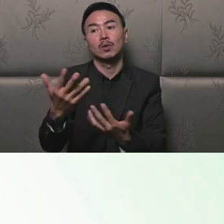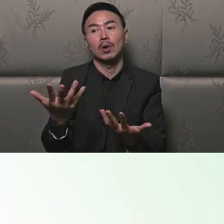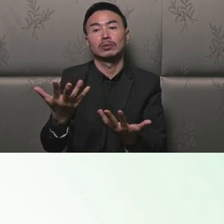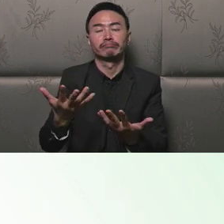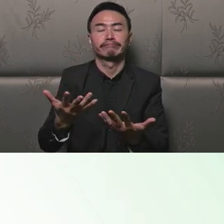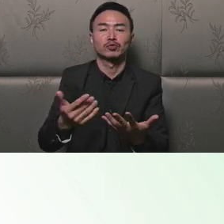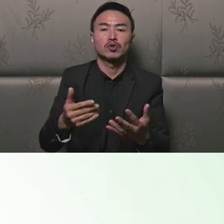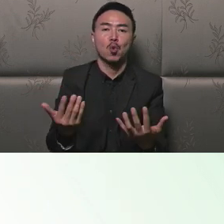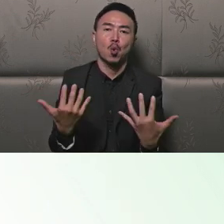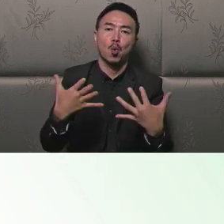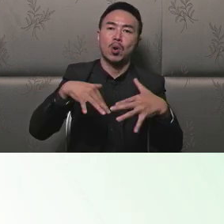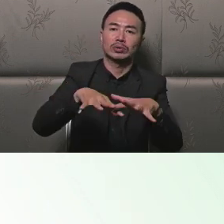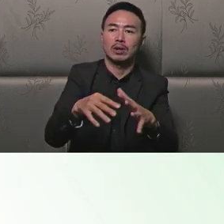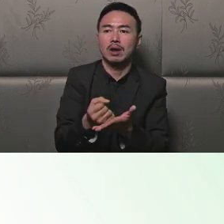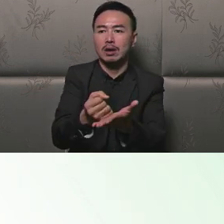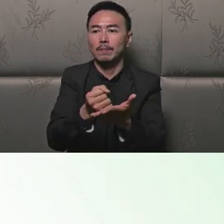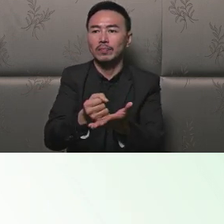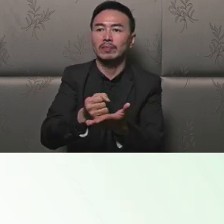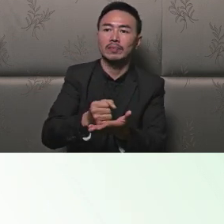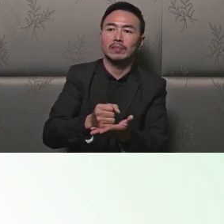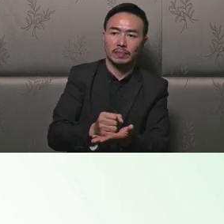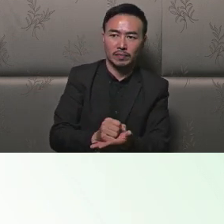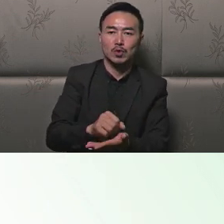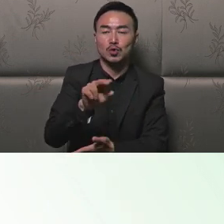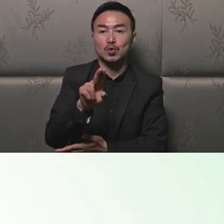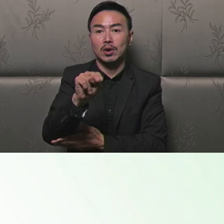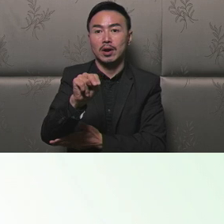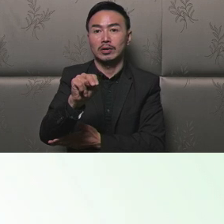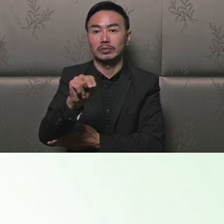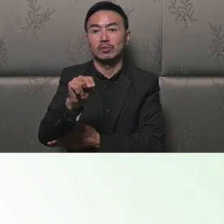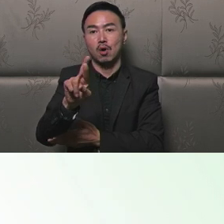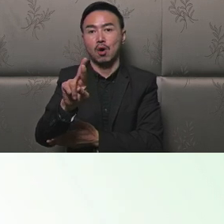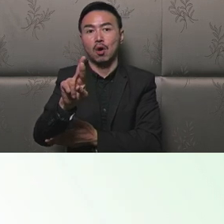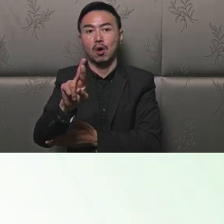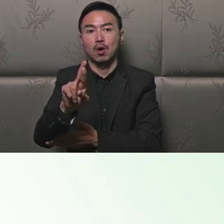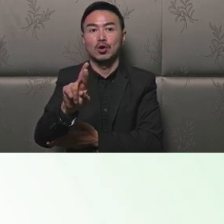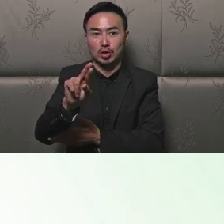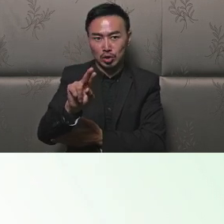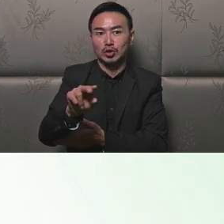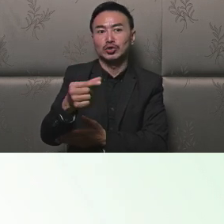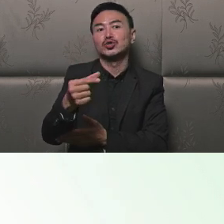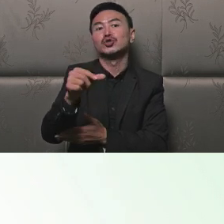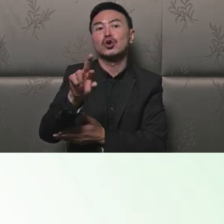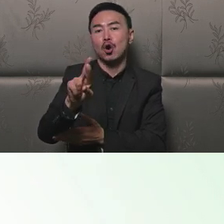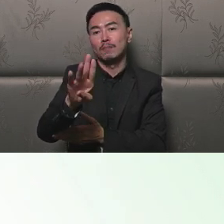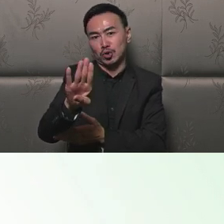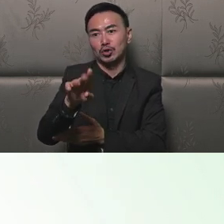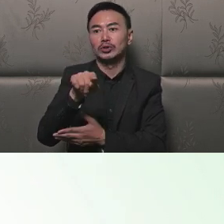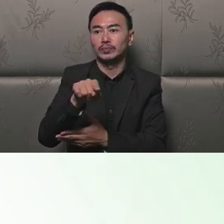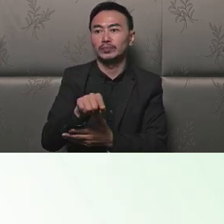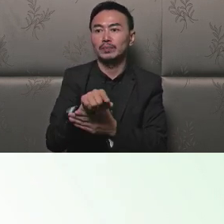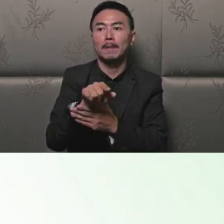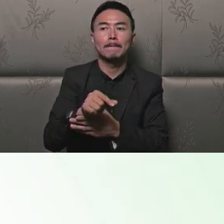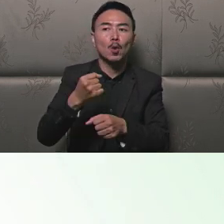3 multi-stakeholder pledges for education. One was about the connected education, how to